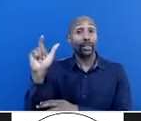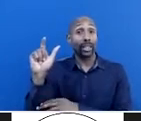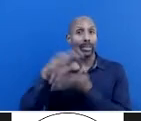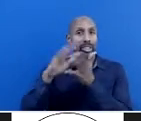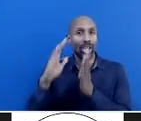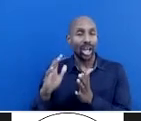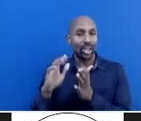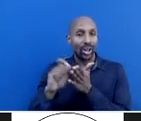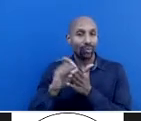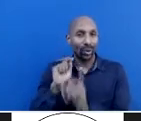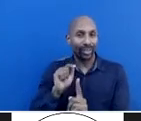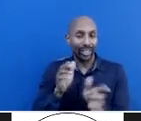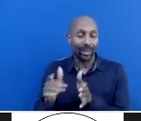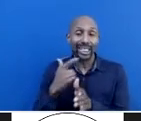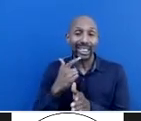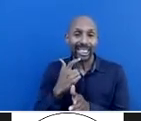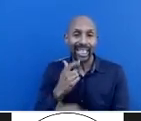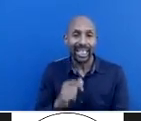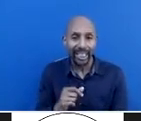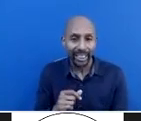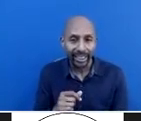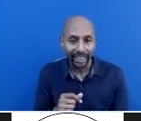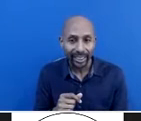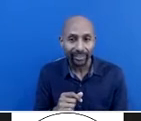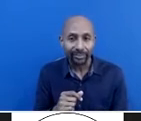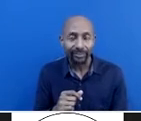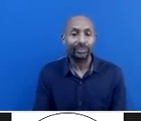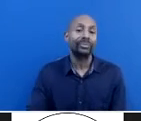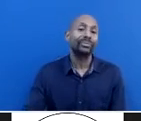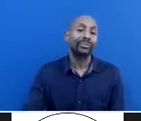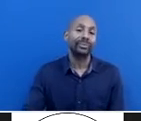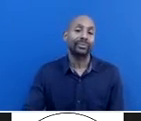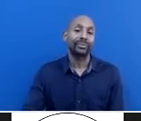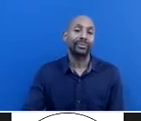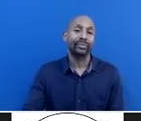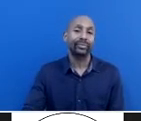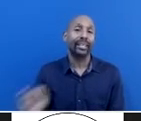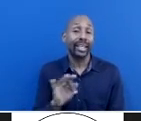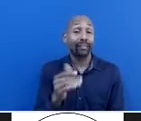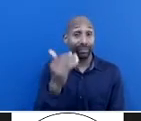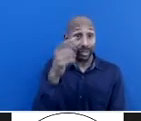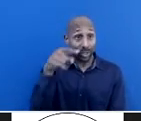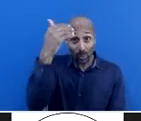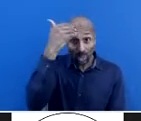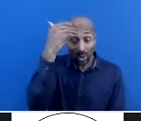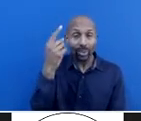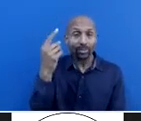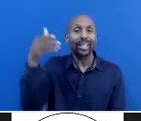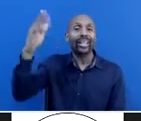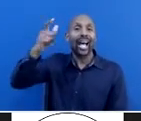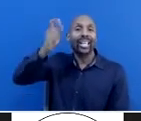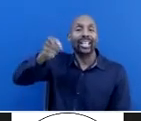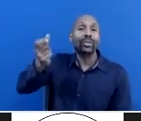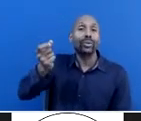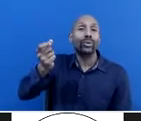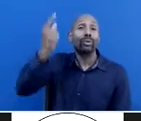knowing is a light that God casts into the breast of whosoever he wills. It is not the accumulation of